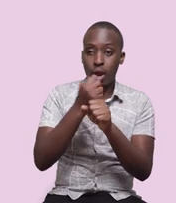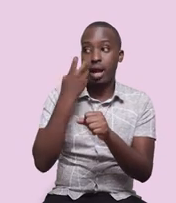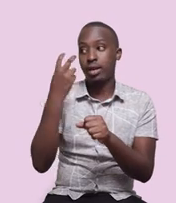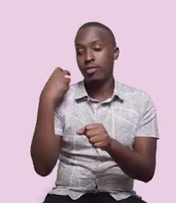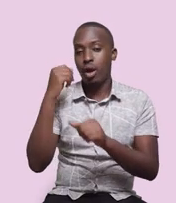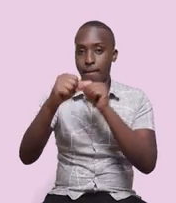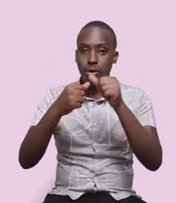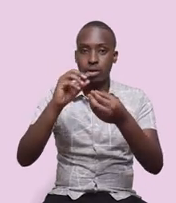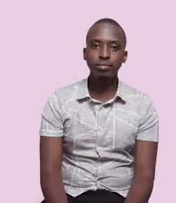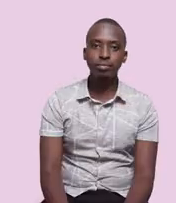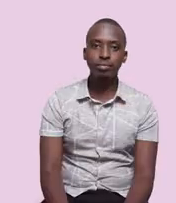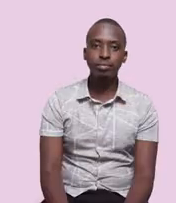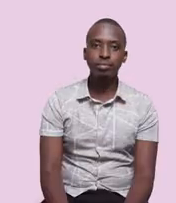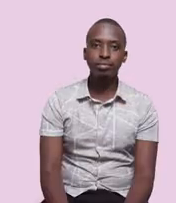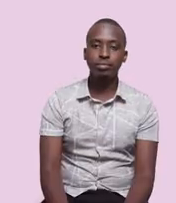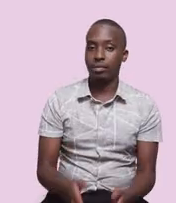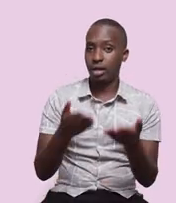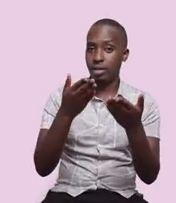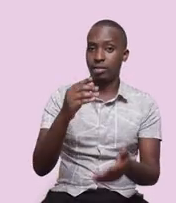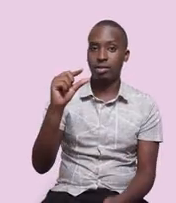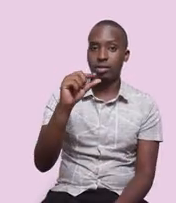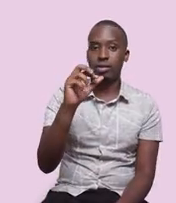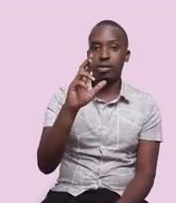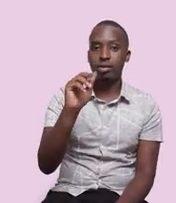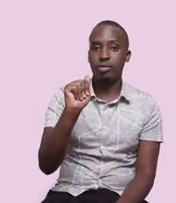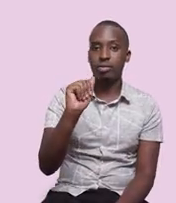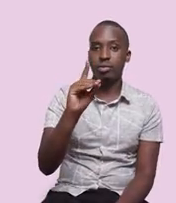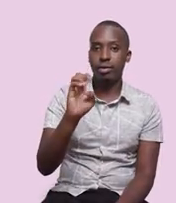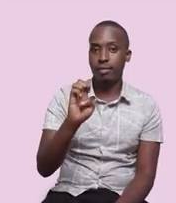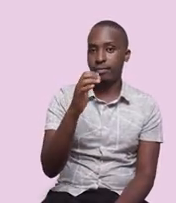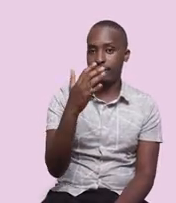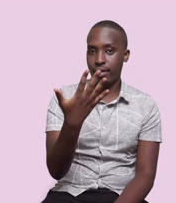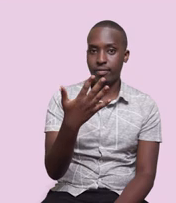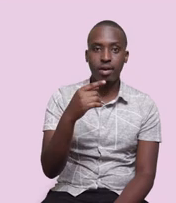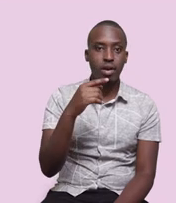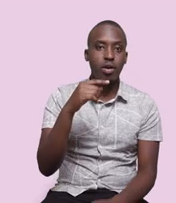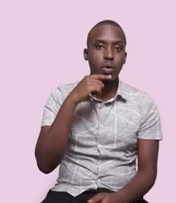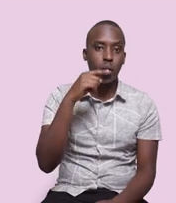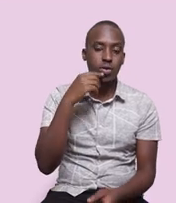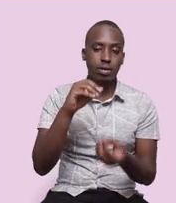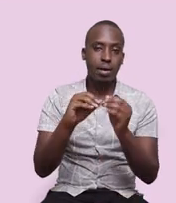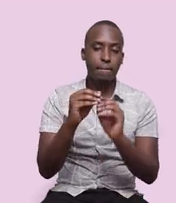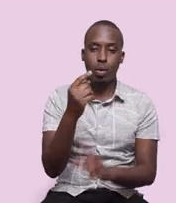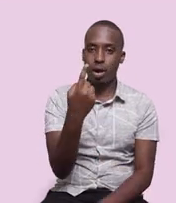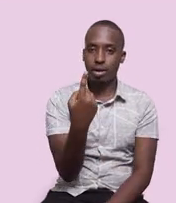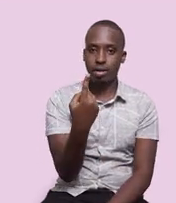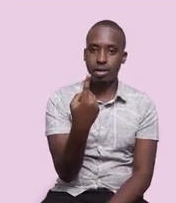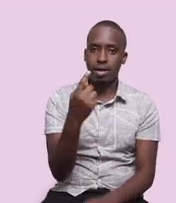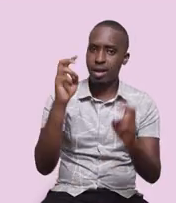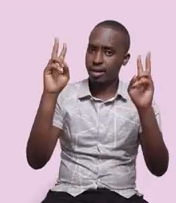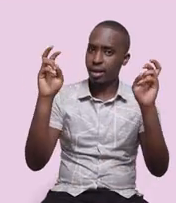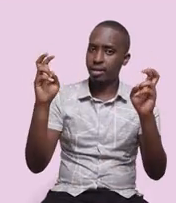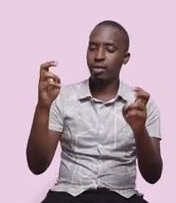the number line. This is grade 5, course number 1,